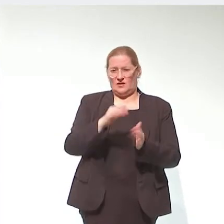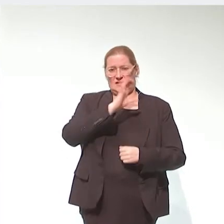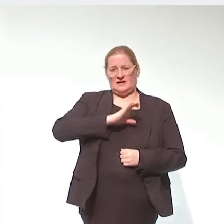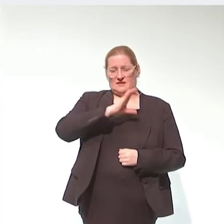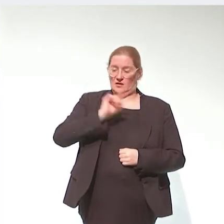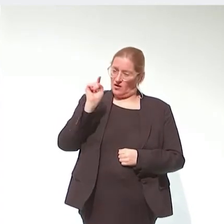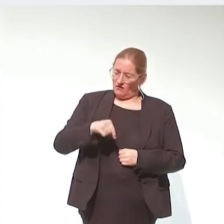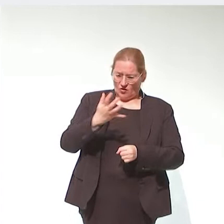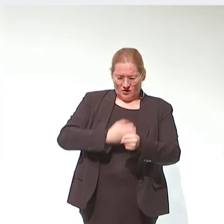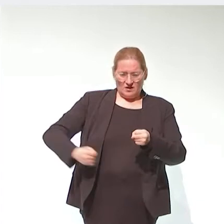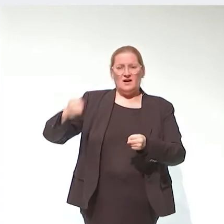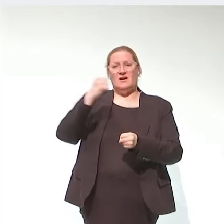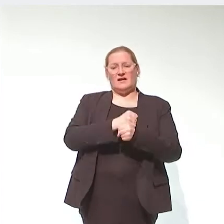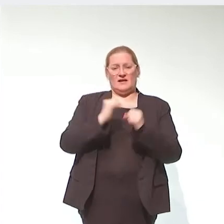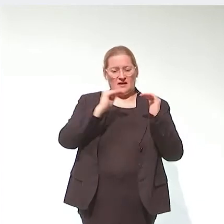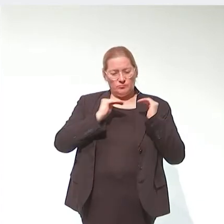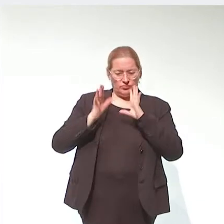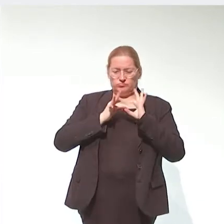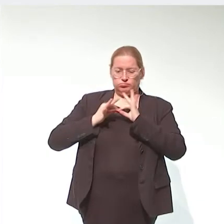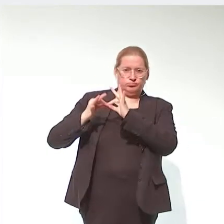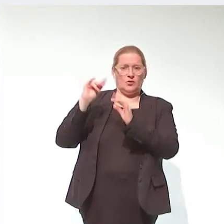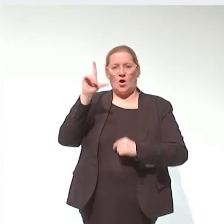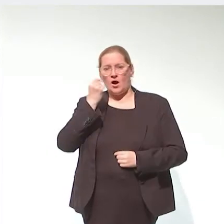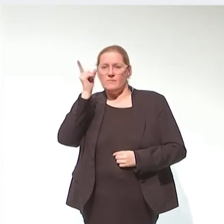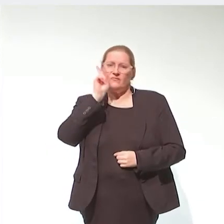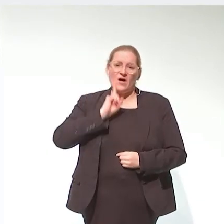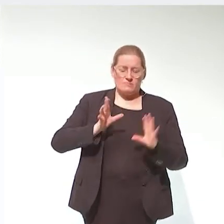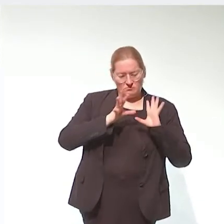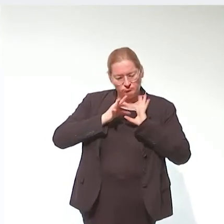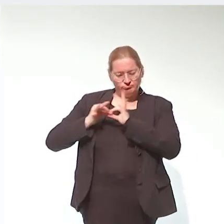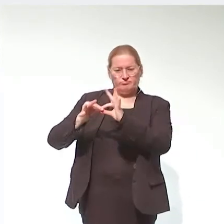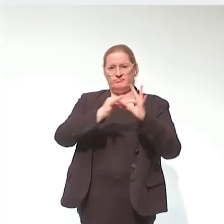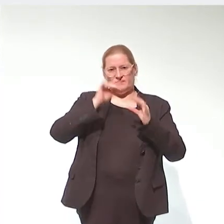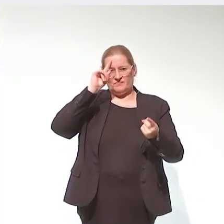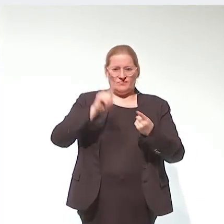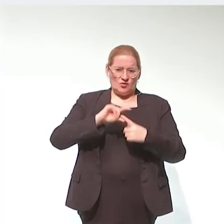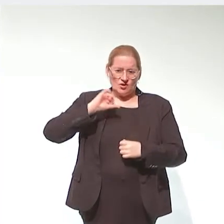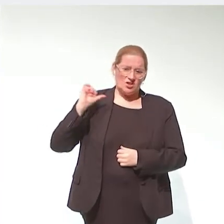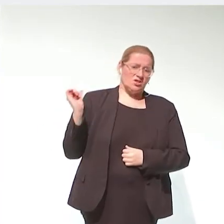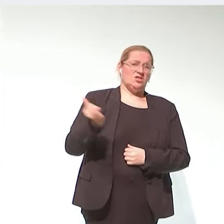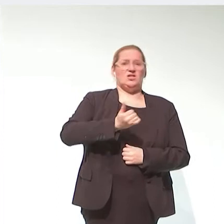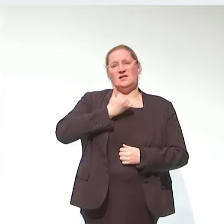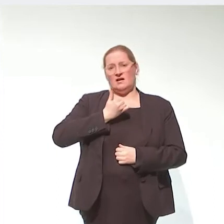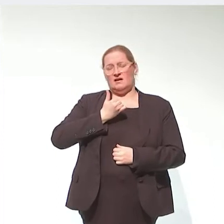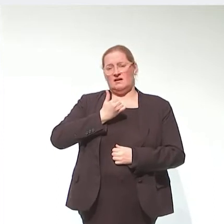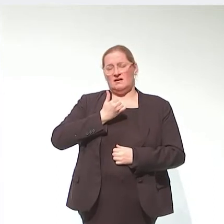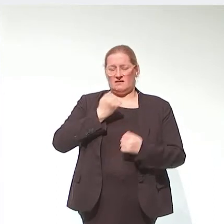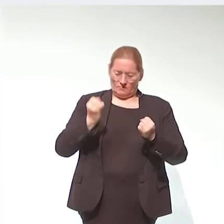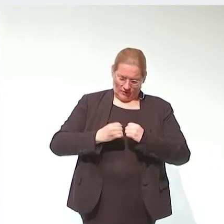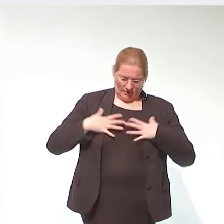men and women can thrive even if they have a disability.